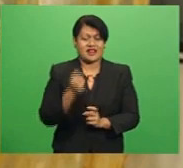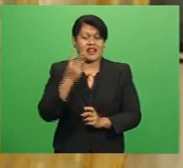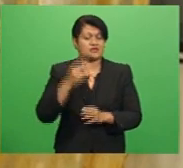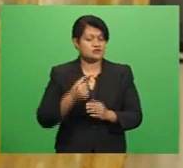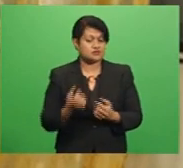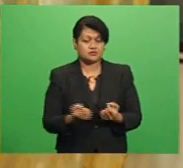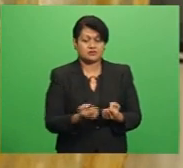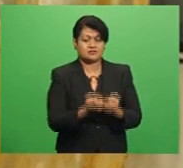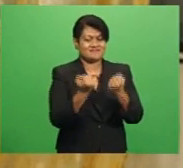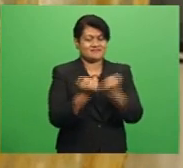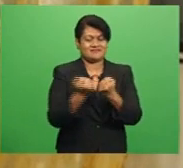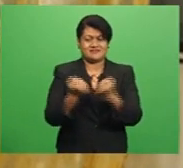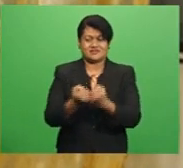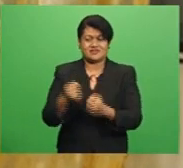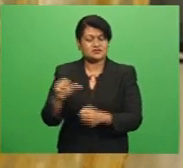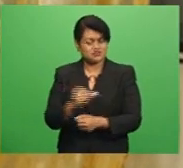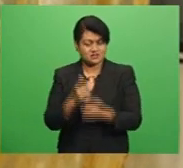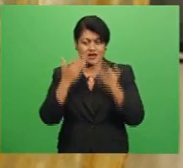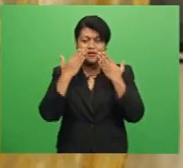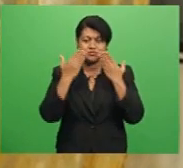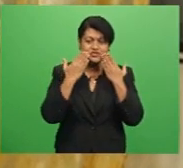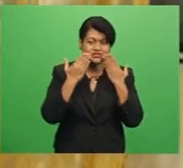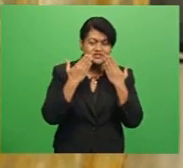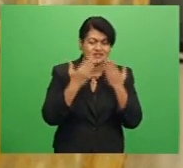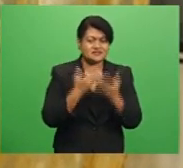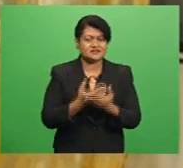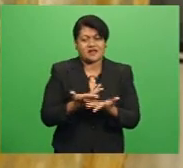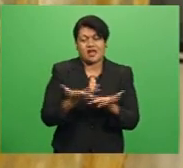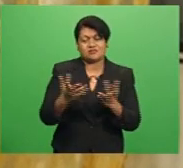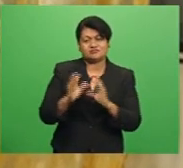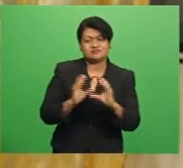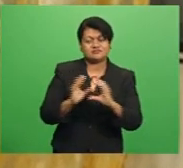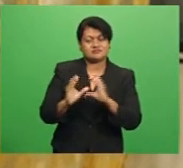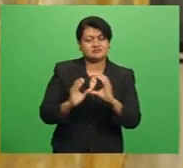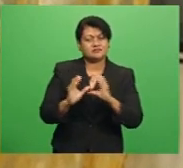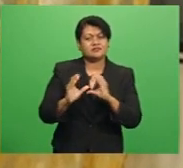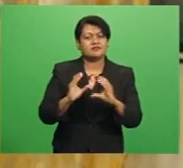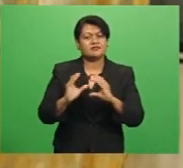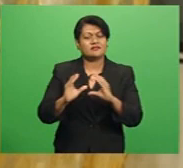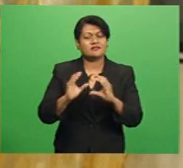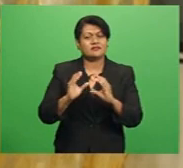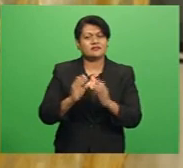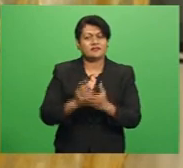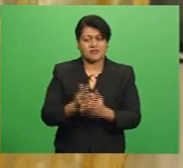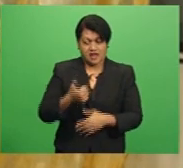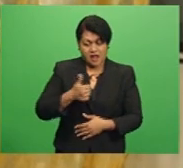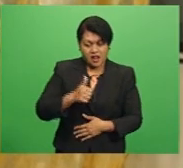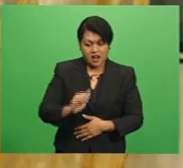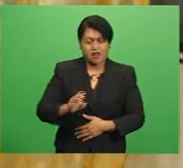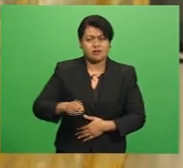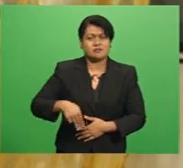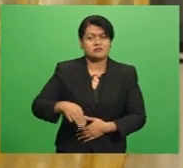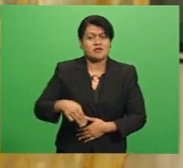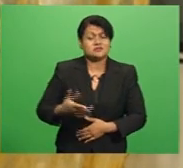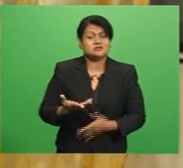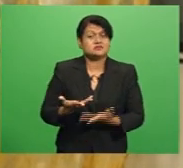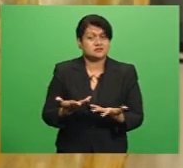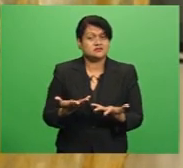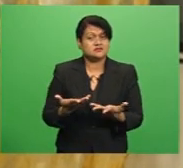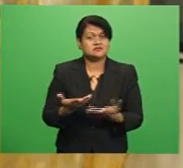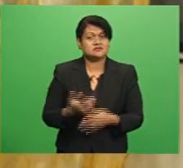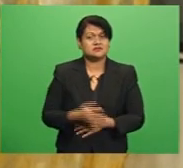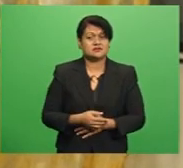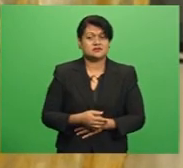good team discusses and communicates. And it allows its members to have a voice